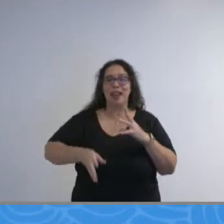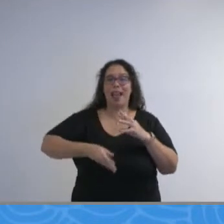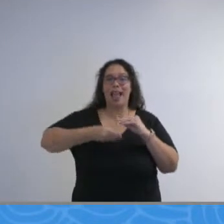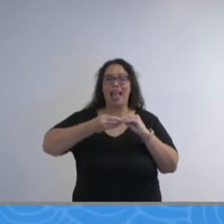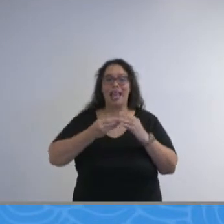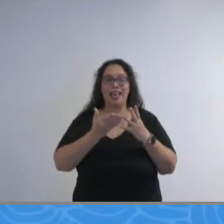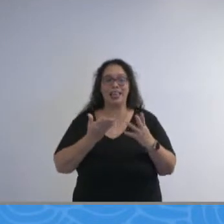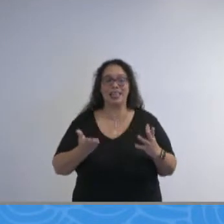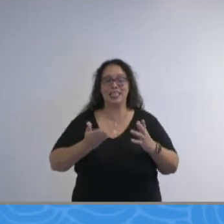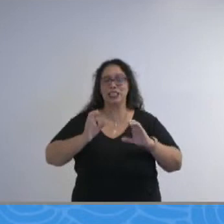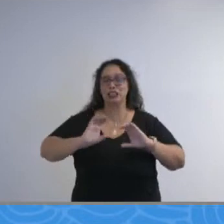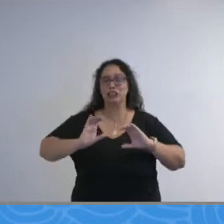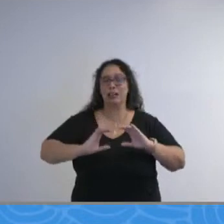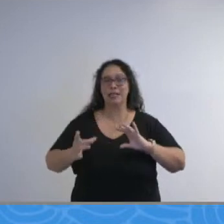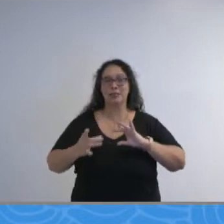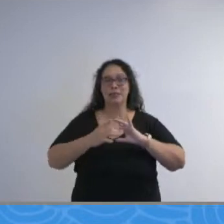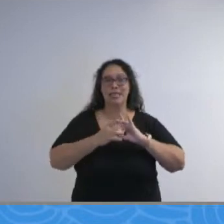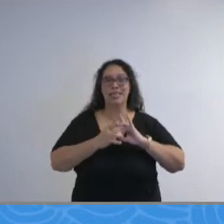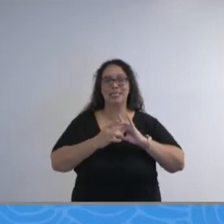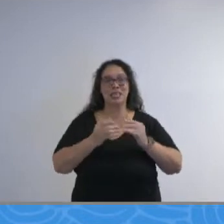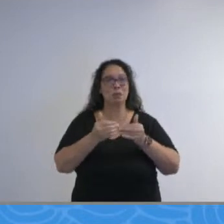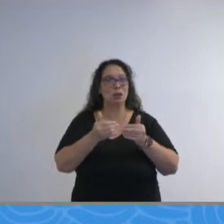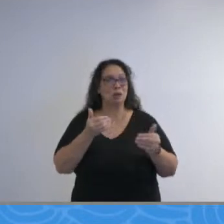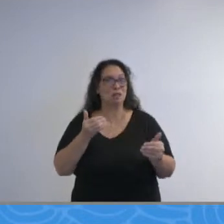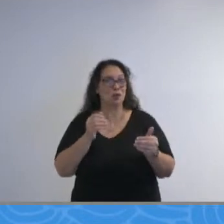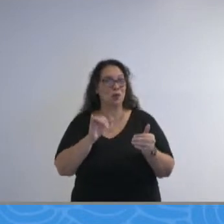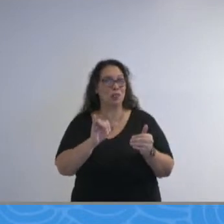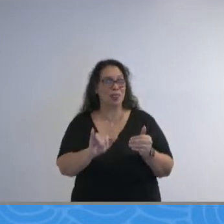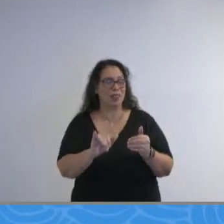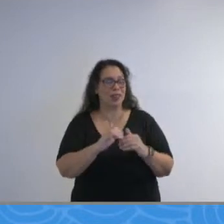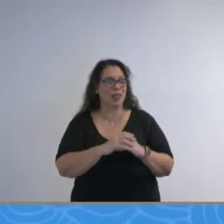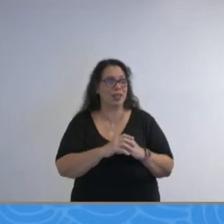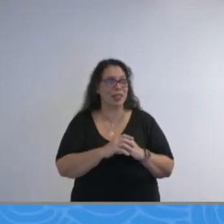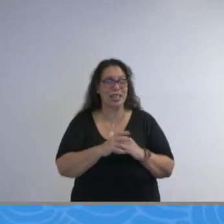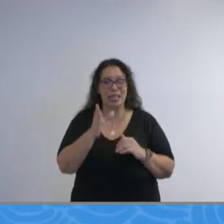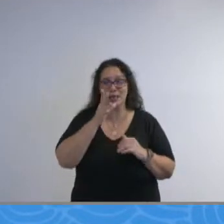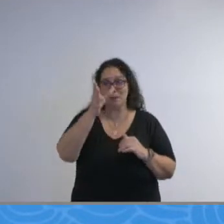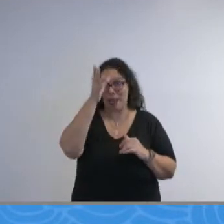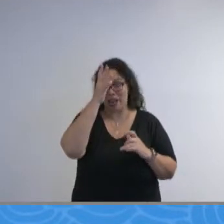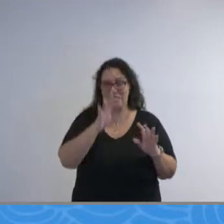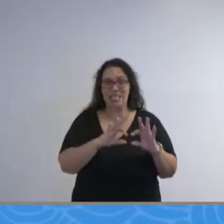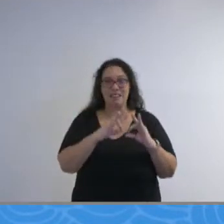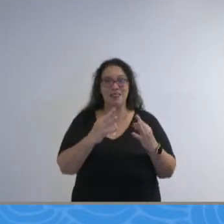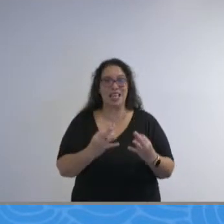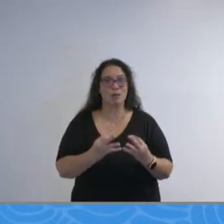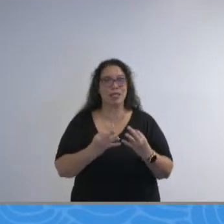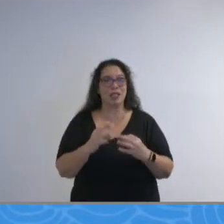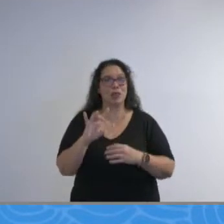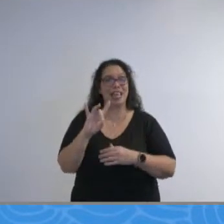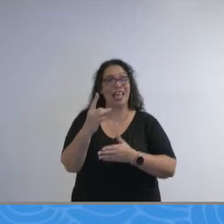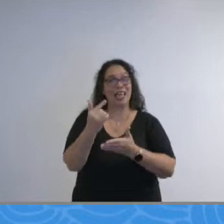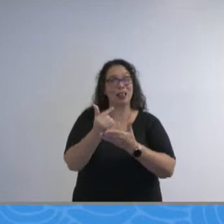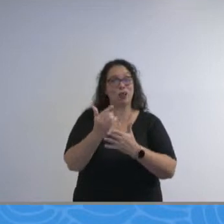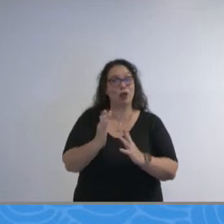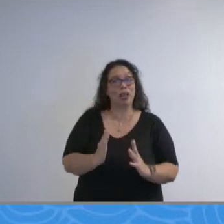chat, some links. But before I did, those parents and families who have 8th graders now that